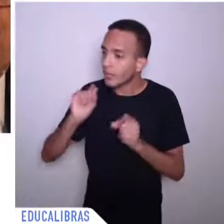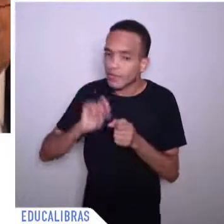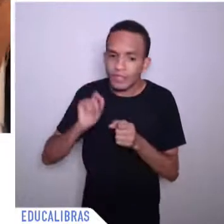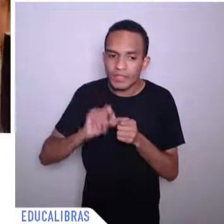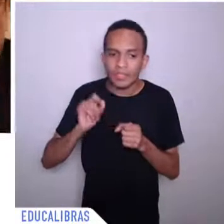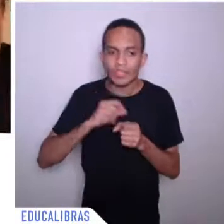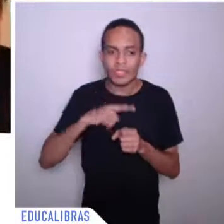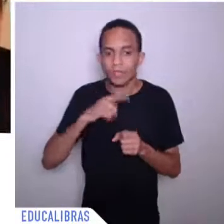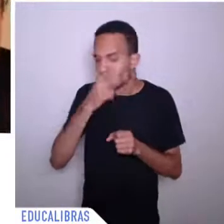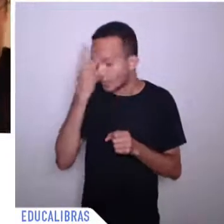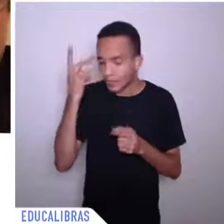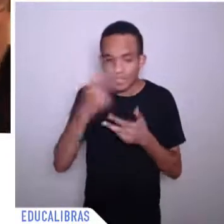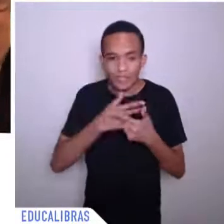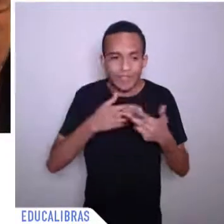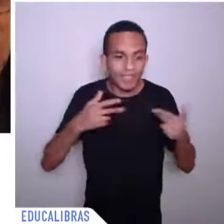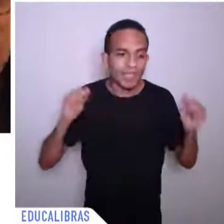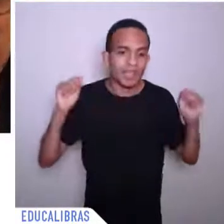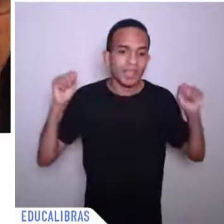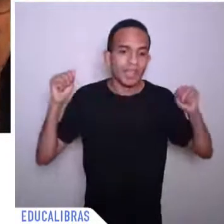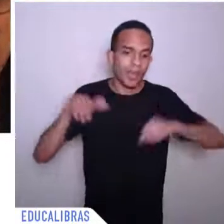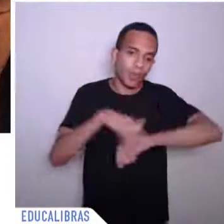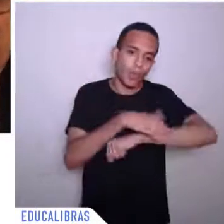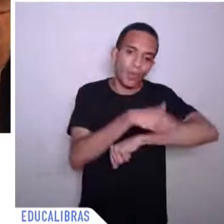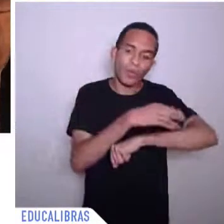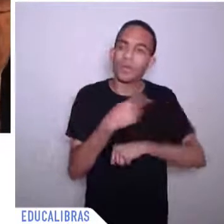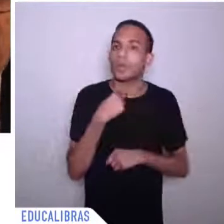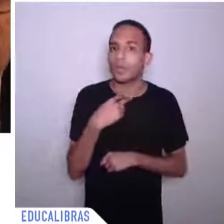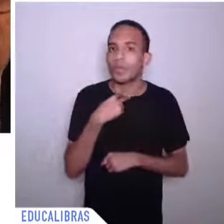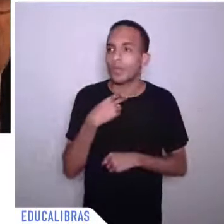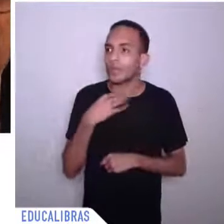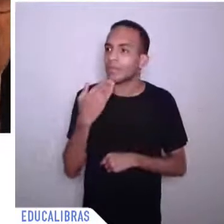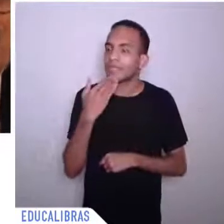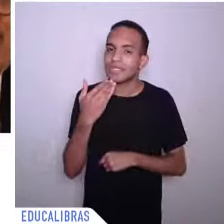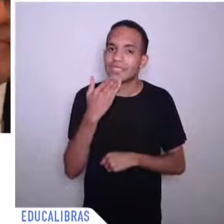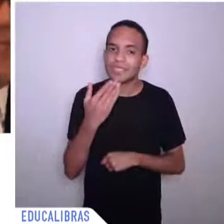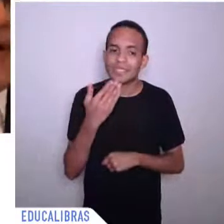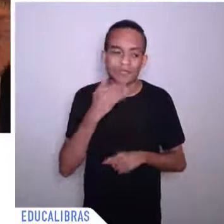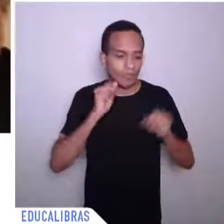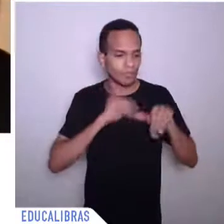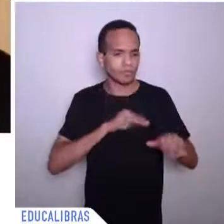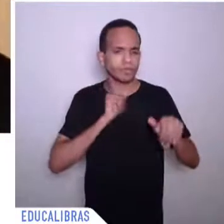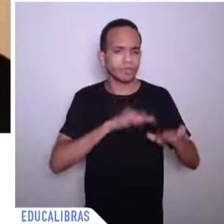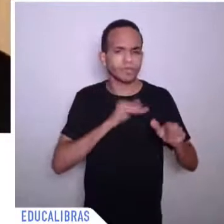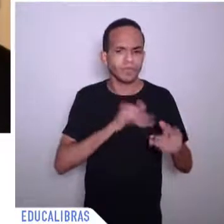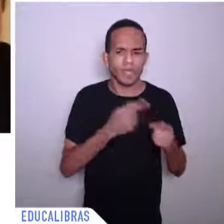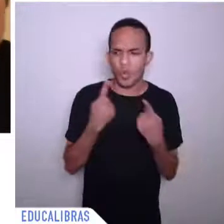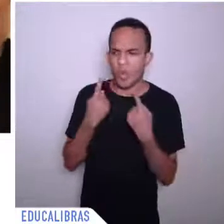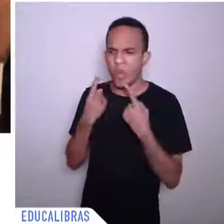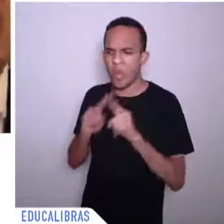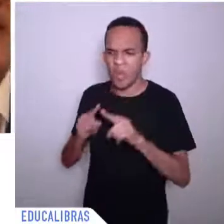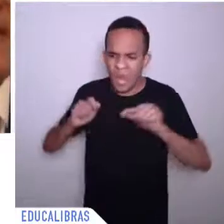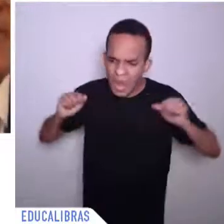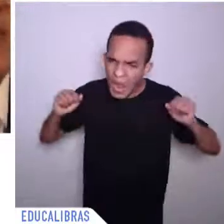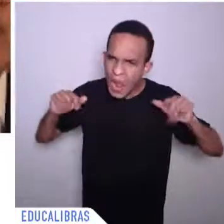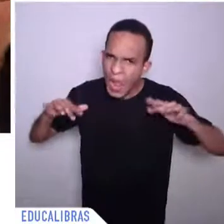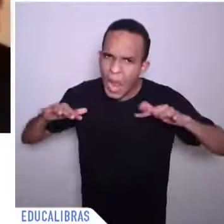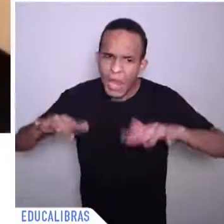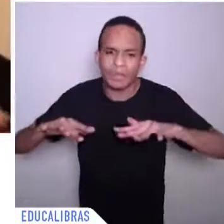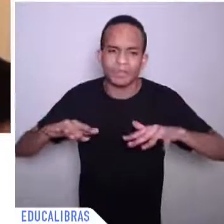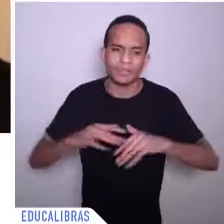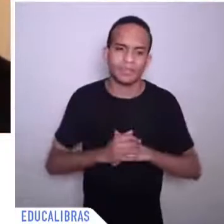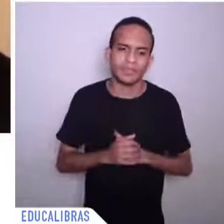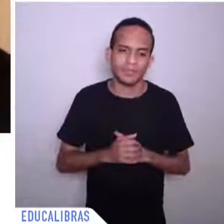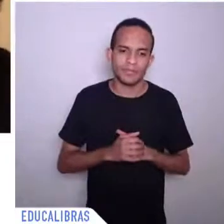and the Ministry of Defense was questioned and said, well, I cannot ask